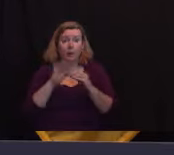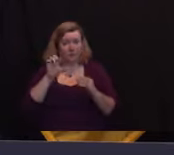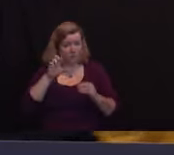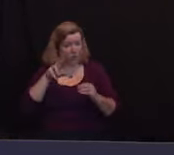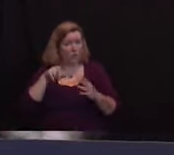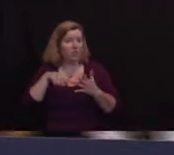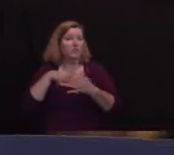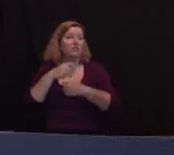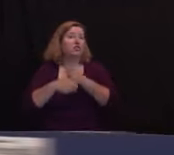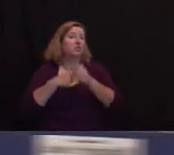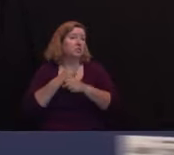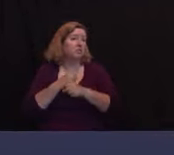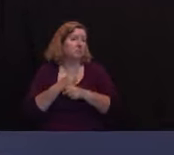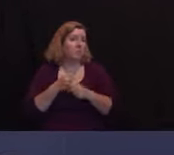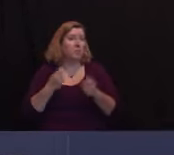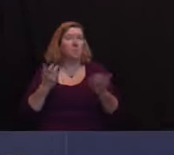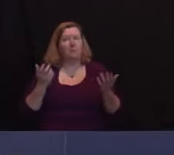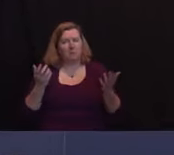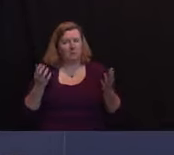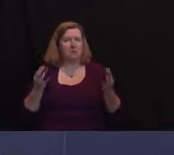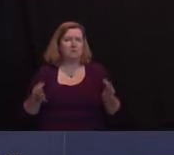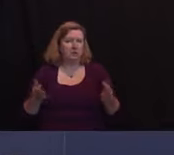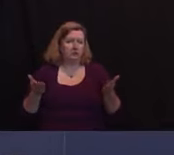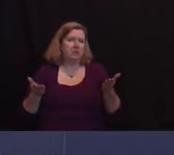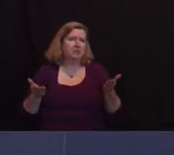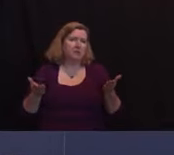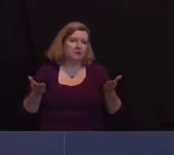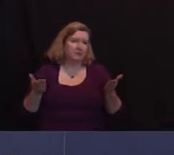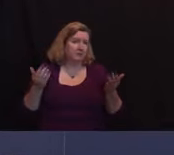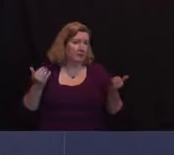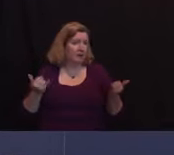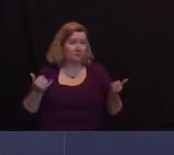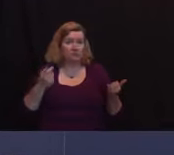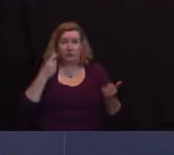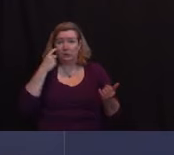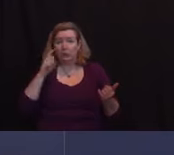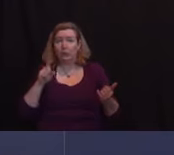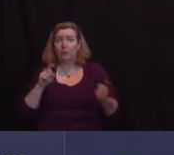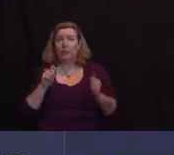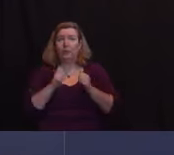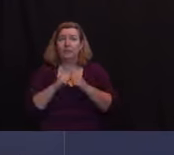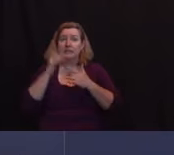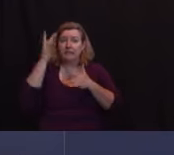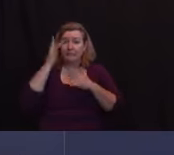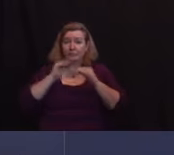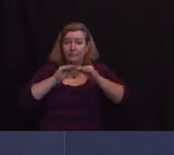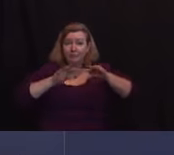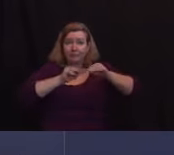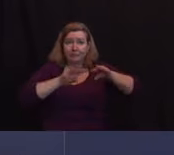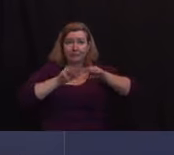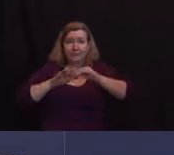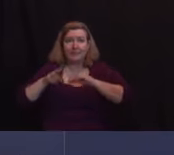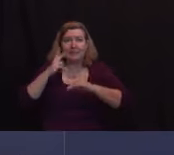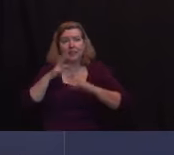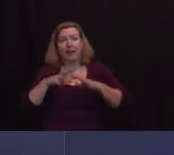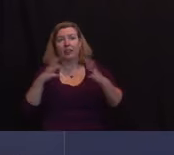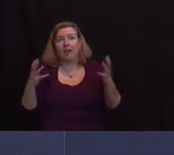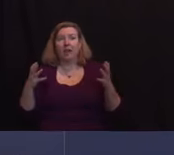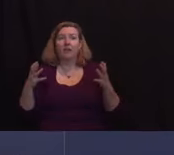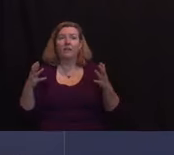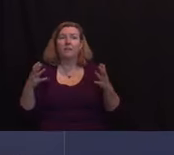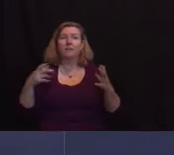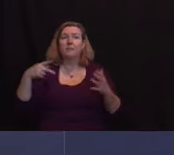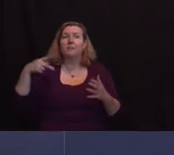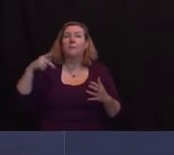Yeah, absolutely. And again, what we're seeing right now in our disease activity, we're seeing para-influenza virus activity pick up.